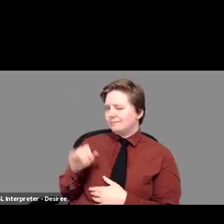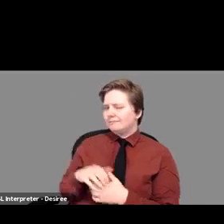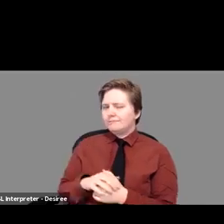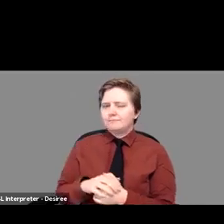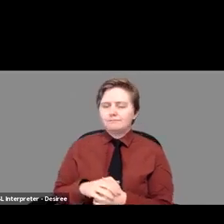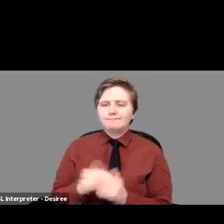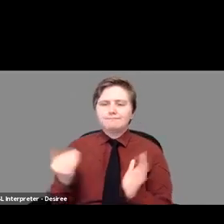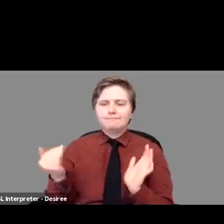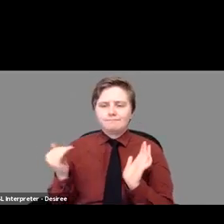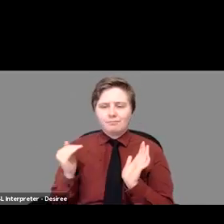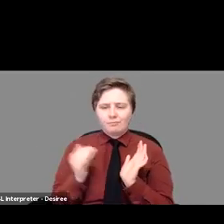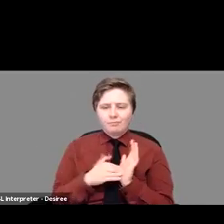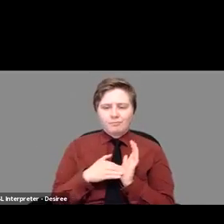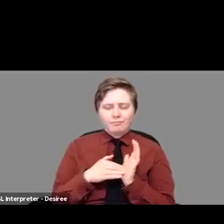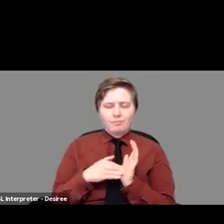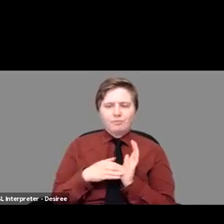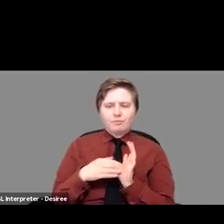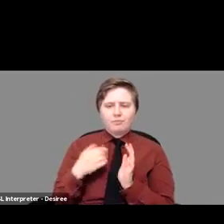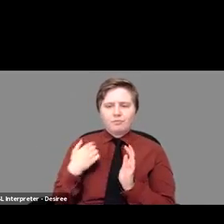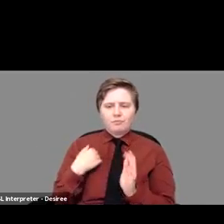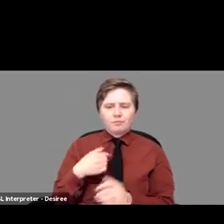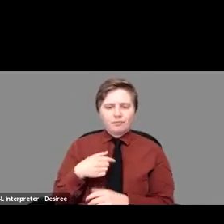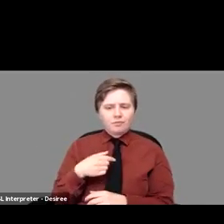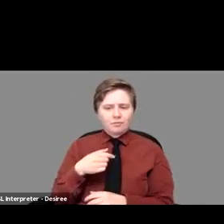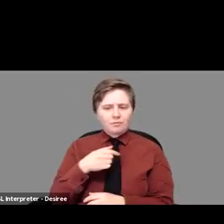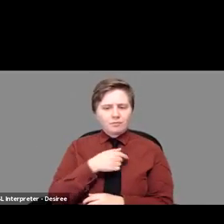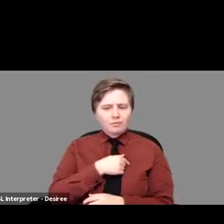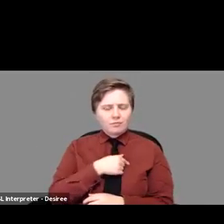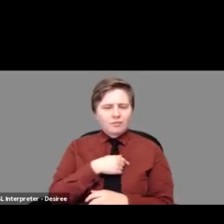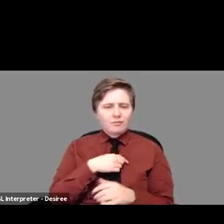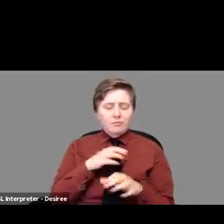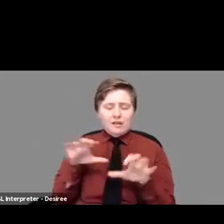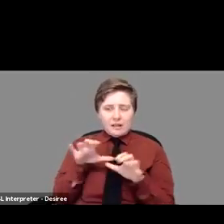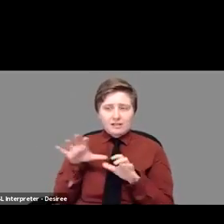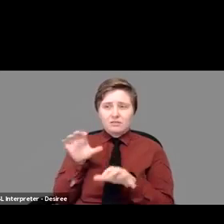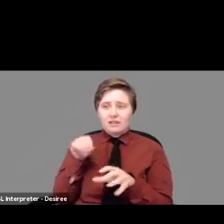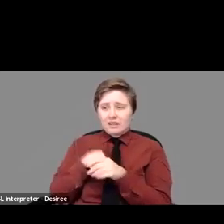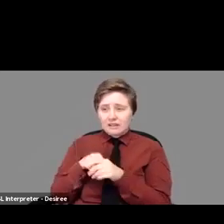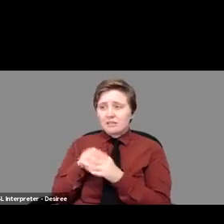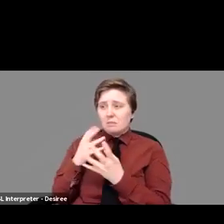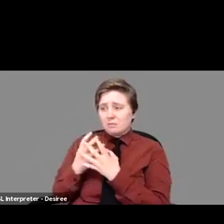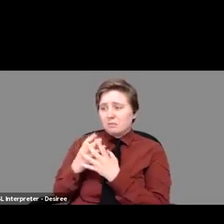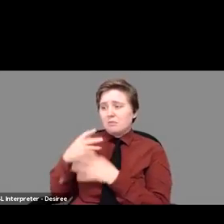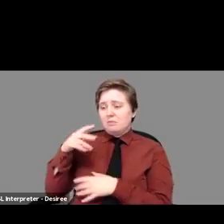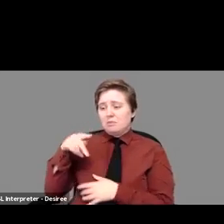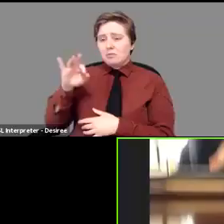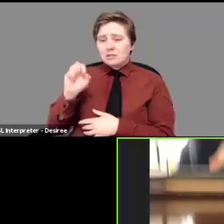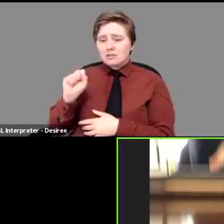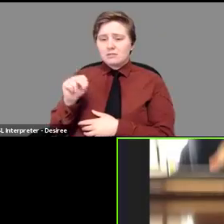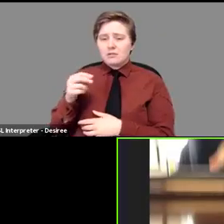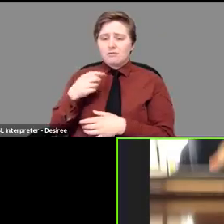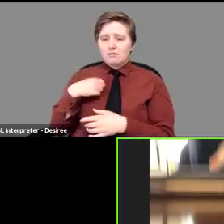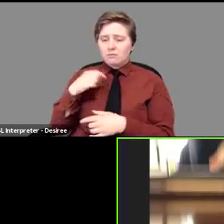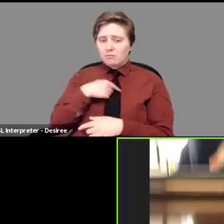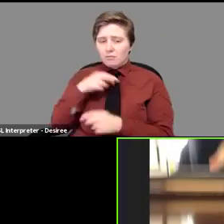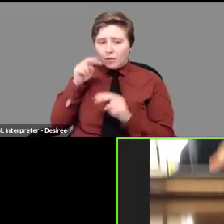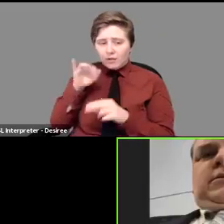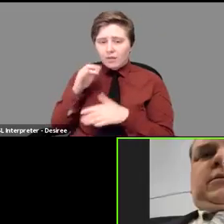we've been actually inside the jail and prison to put eyes on the processes and those